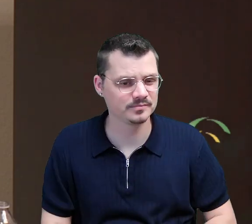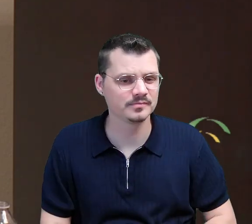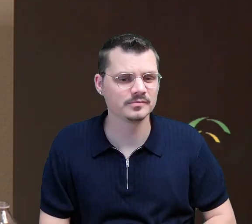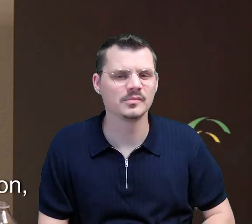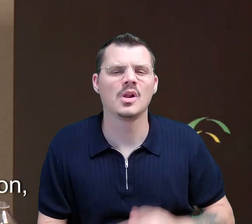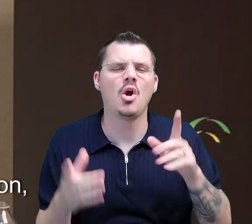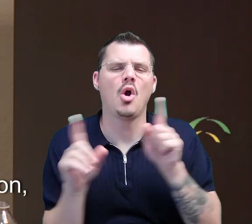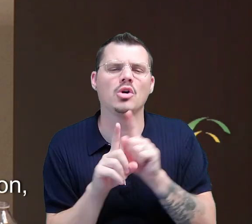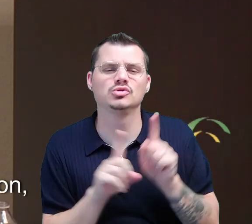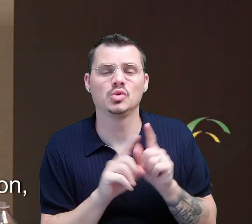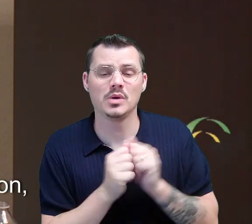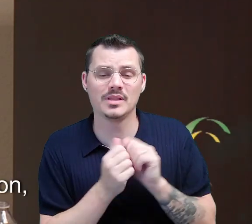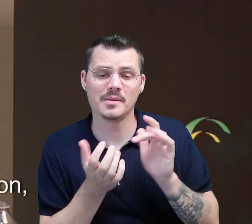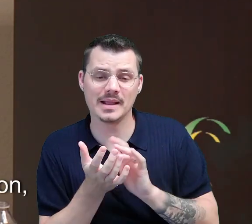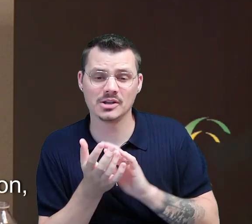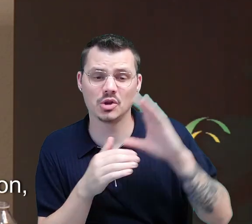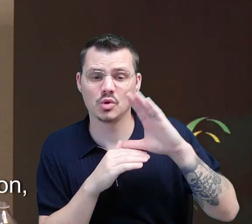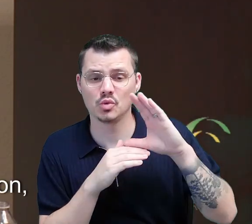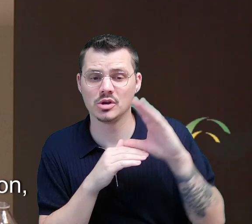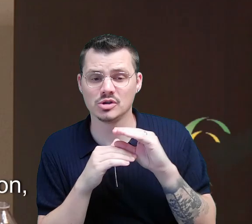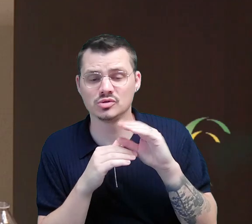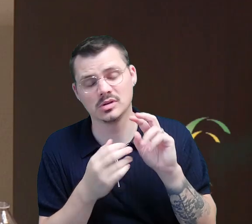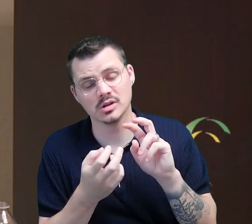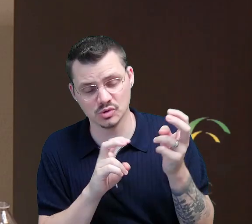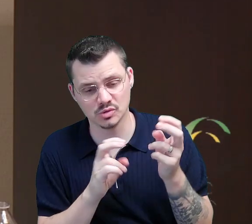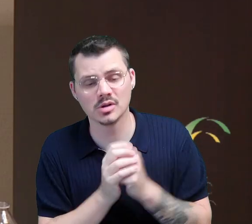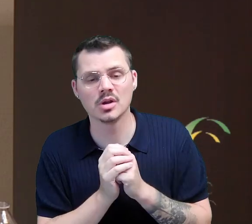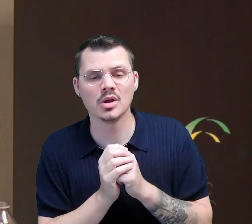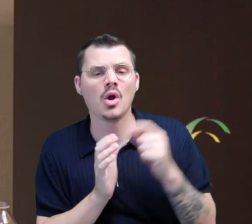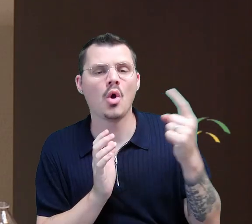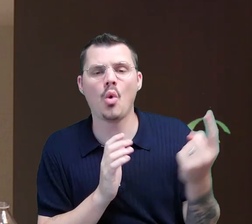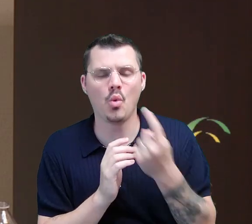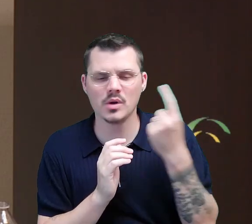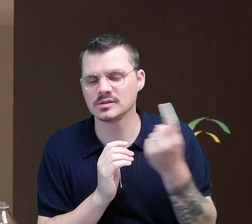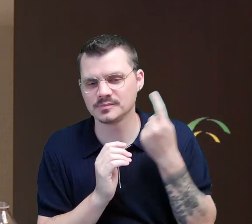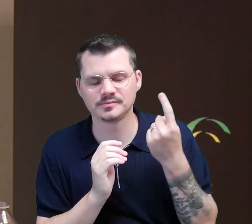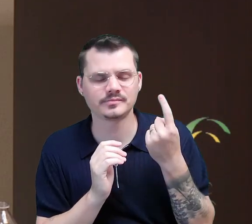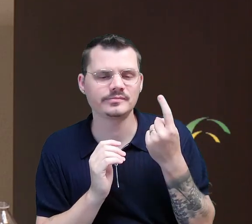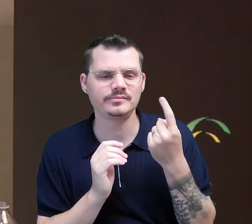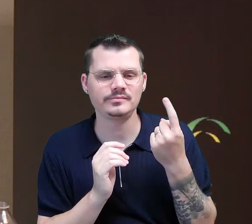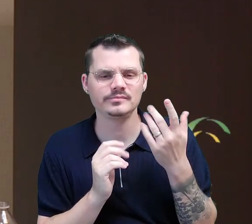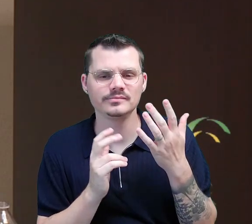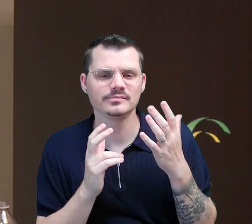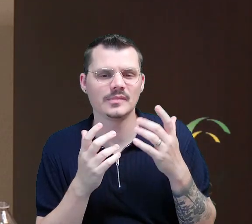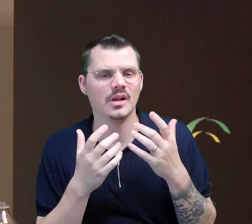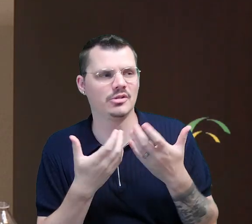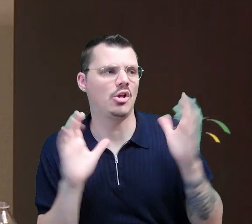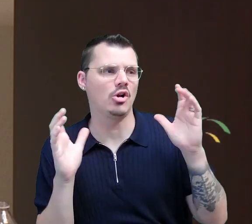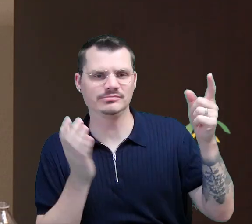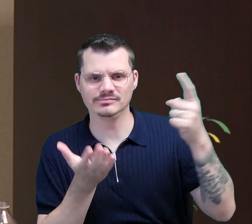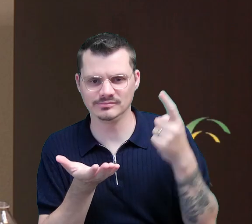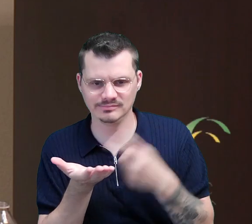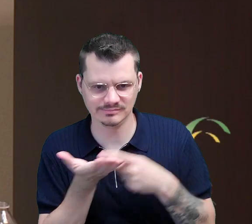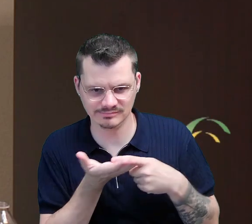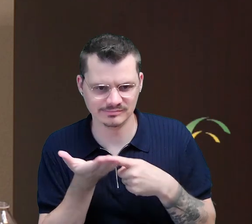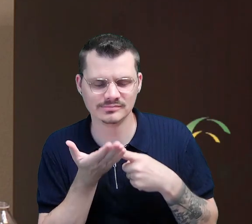then also the issue of medication reduction, always a very large amount of